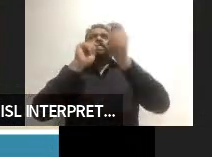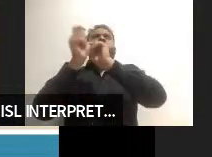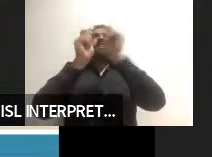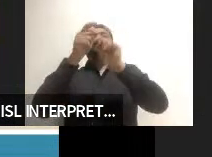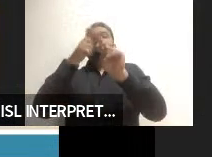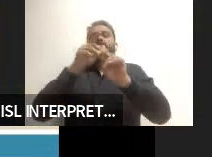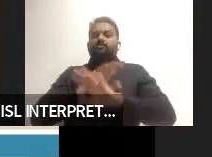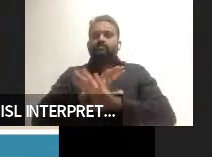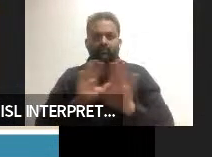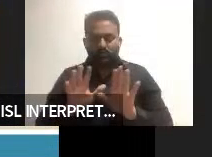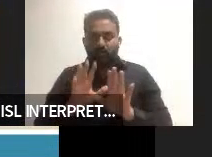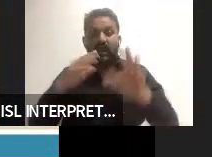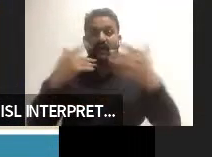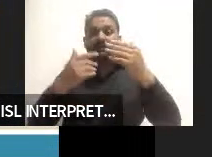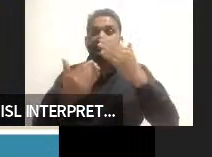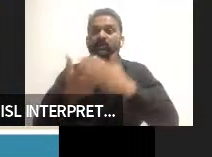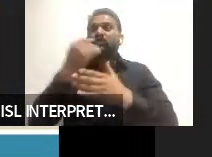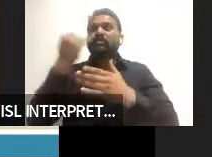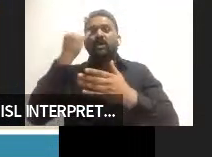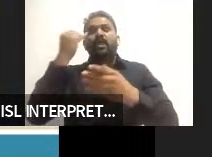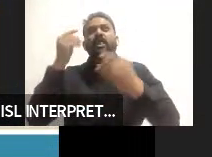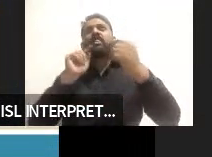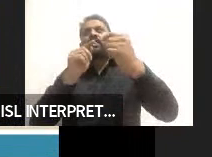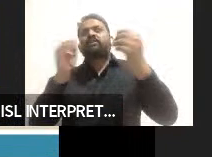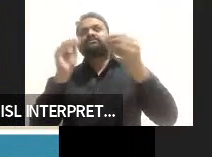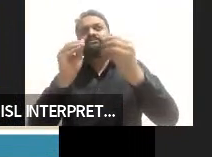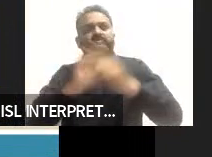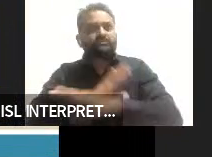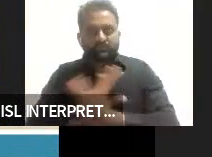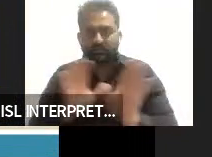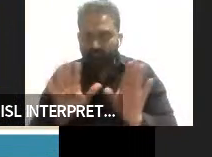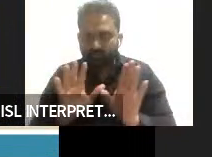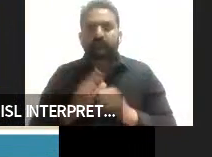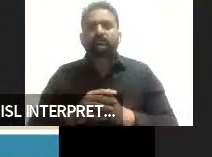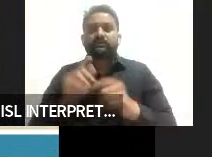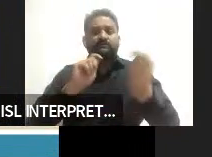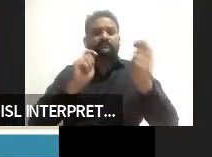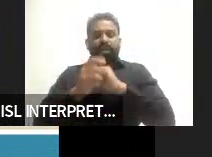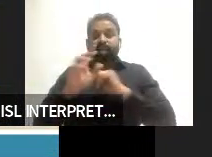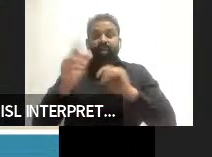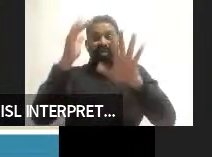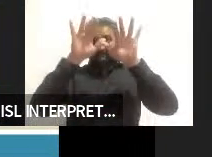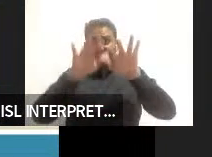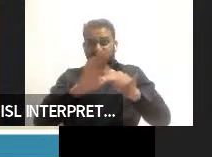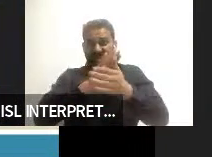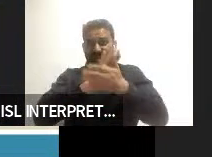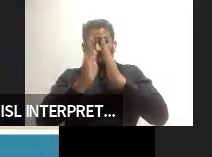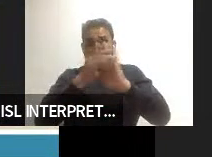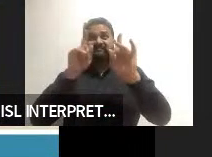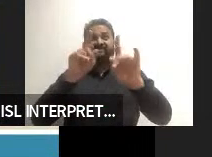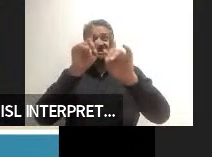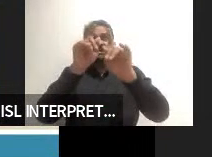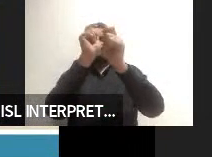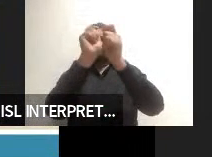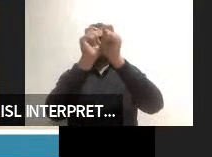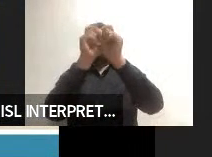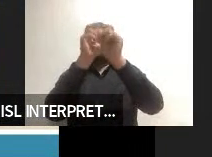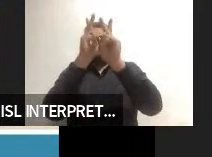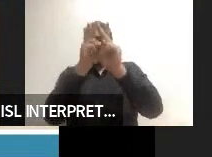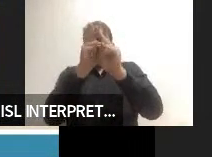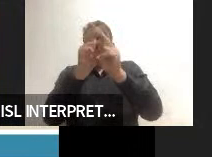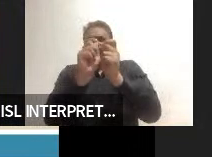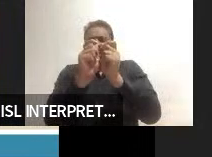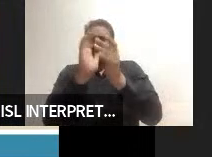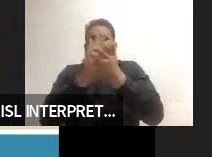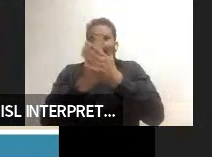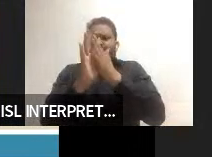more new arguments, no more new changes. Whatever you have done, just you need to perfect that. The only thing you